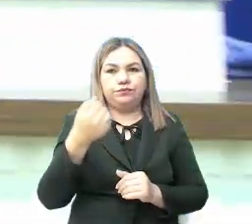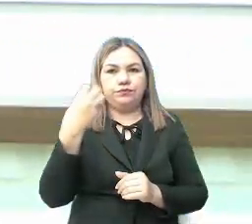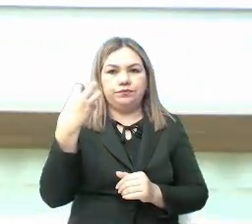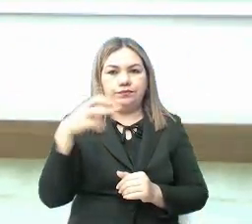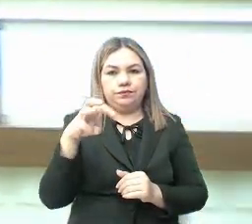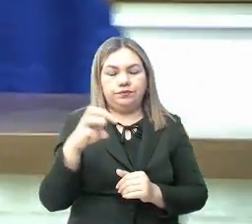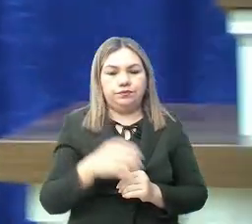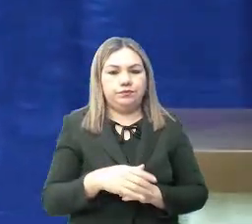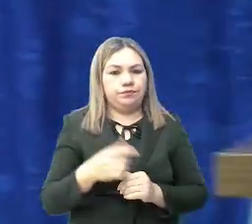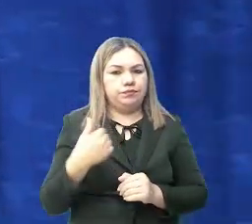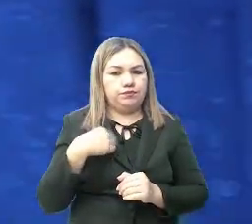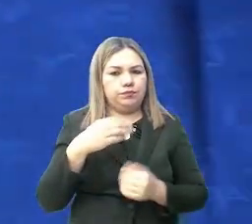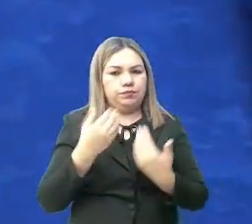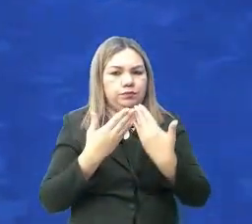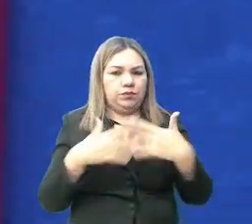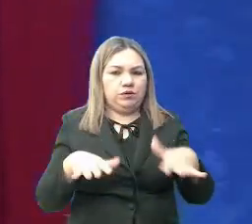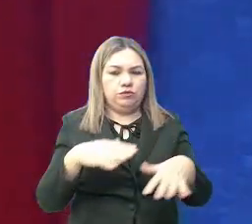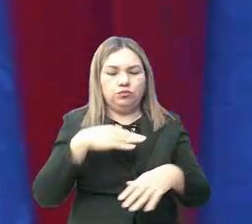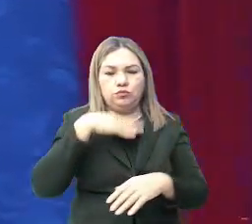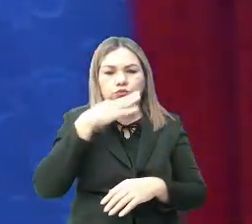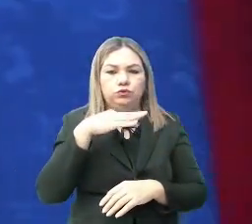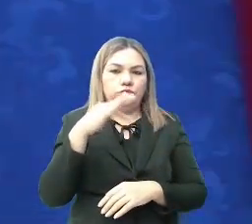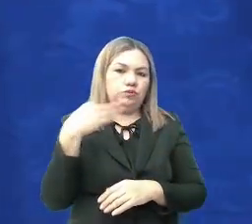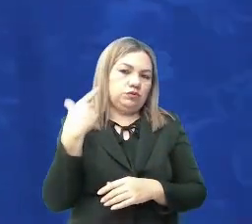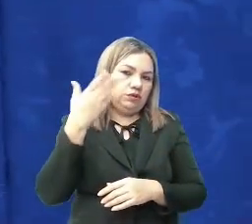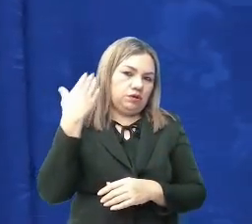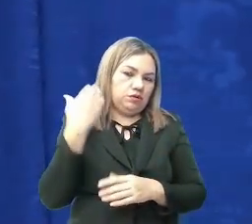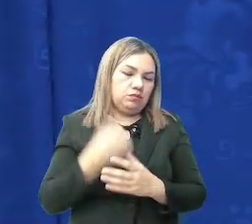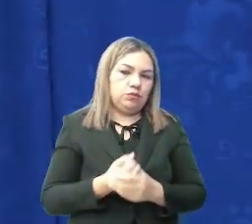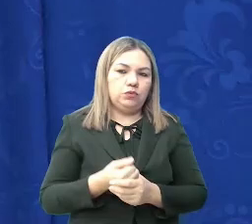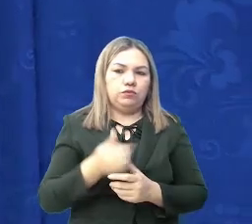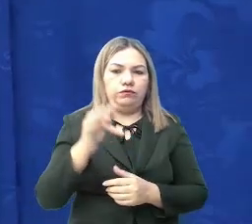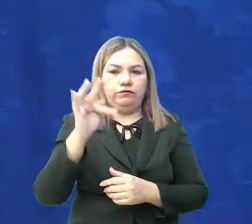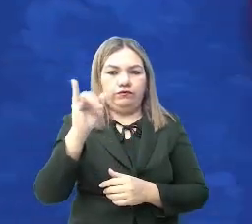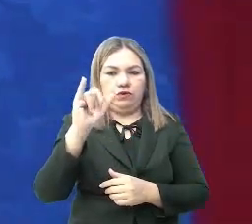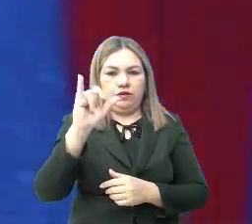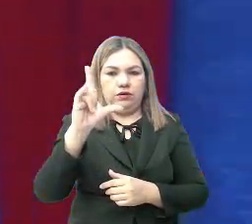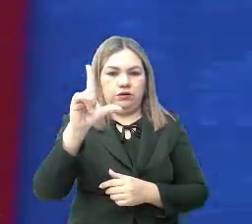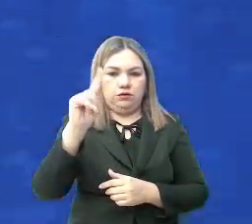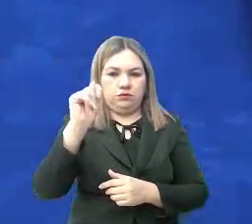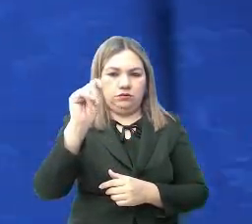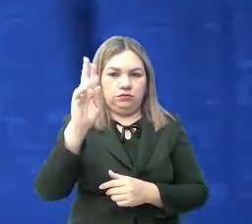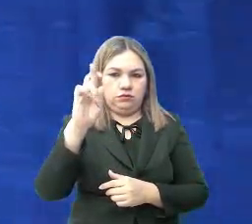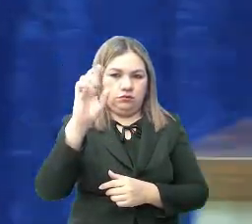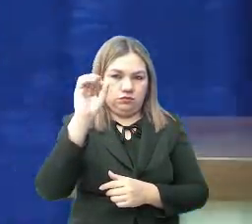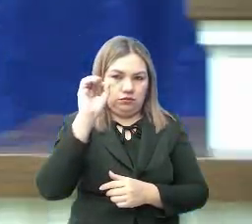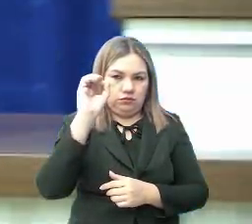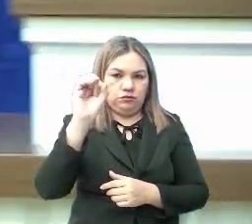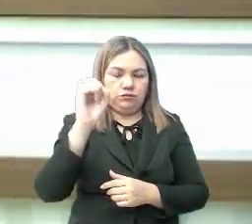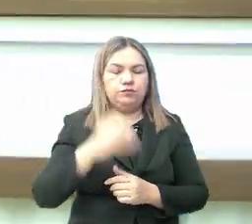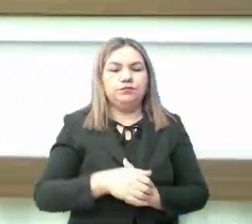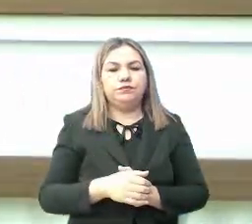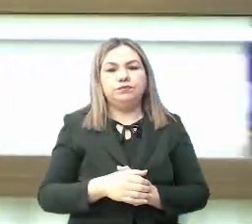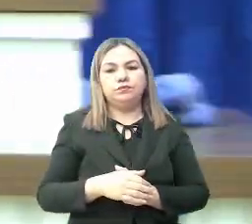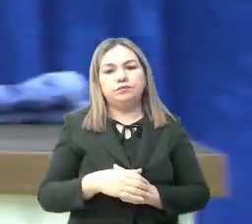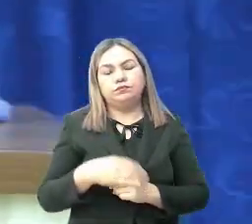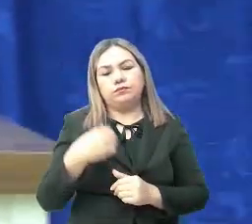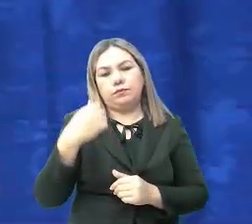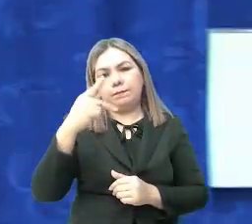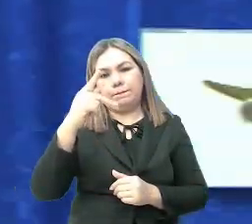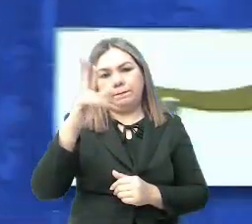members. Something that I've lost a long time is the filter. I've losing